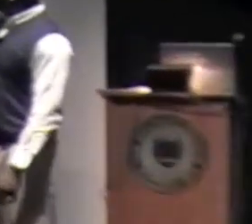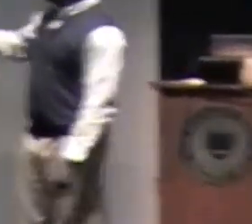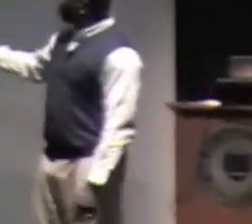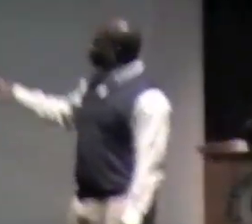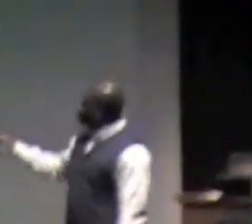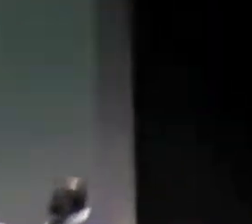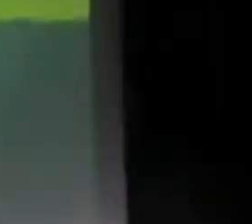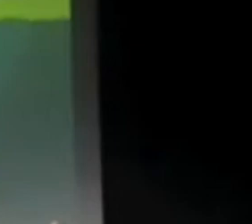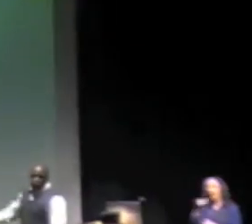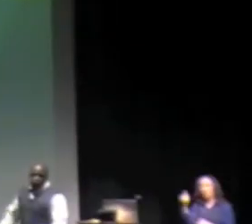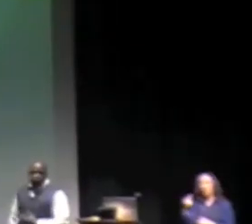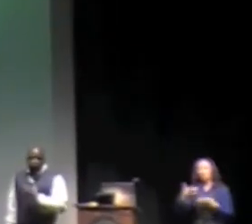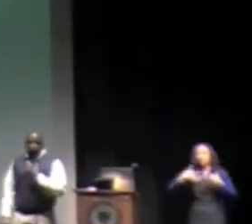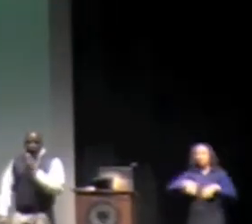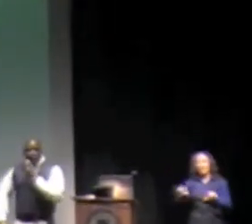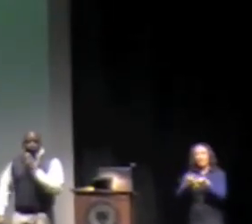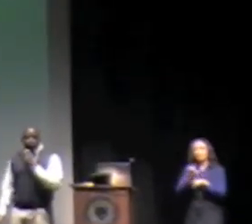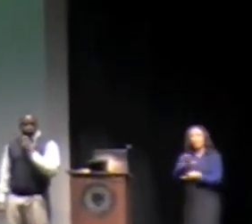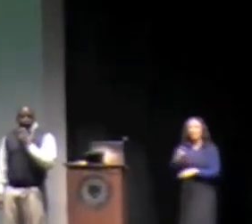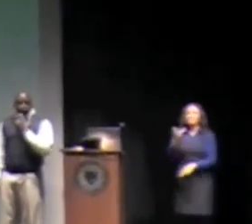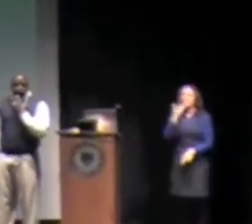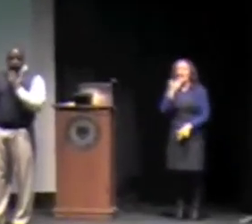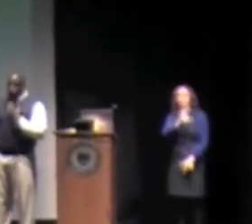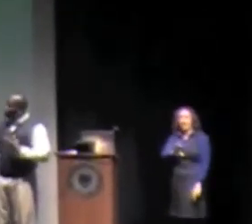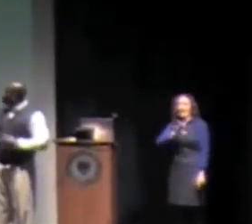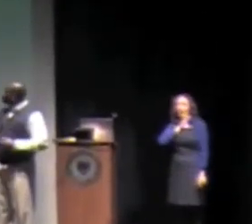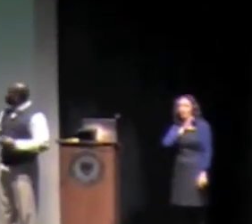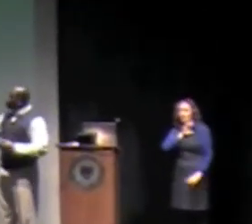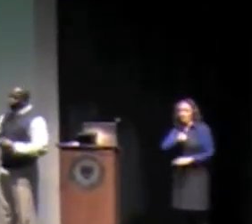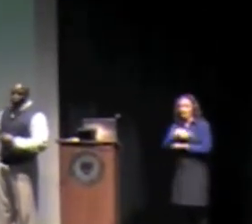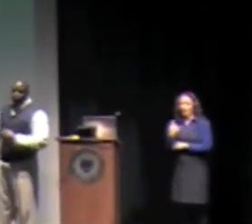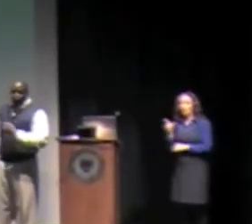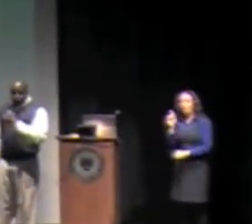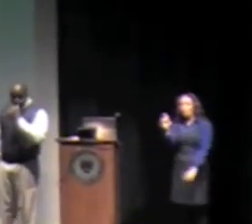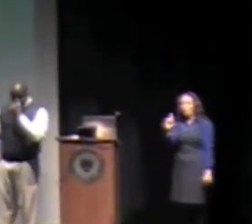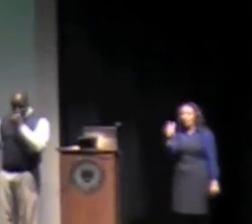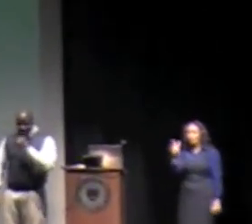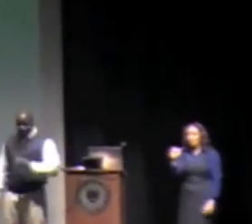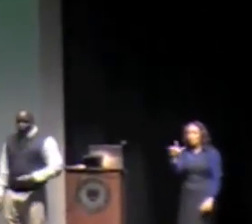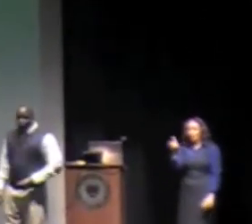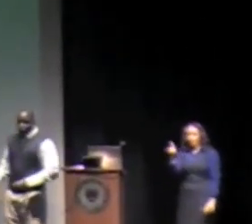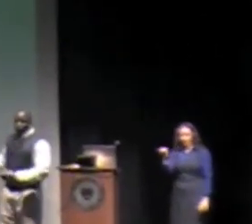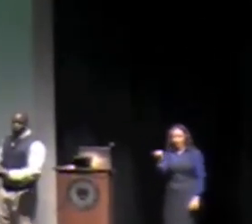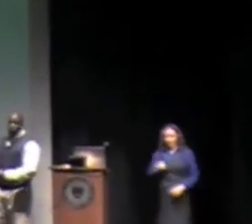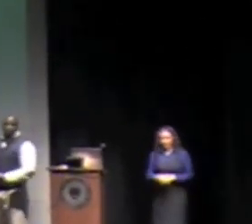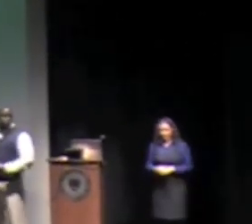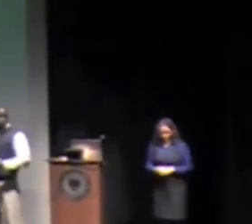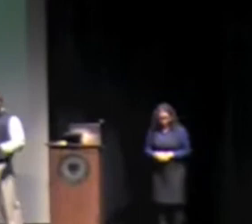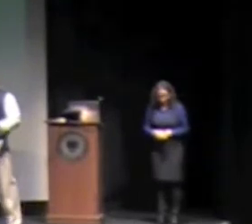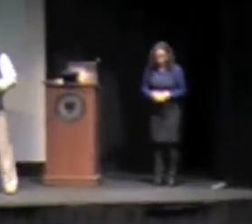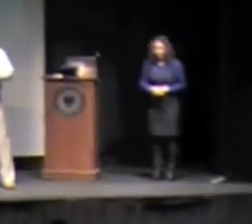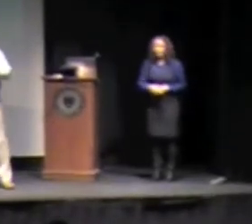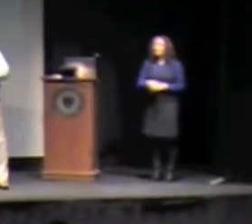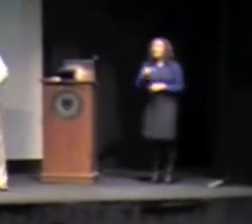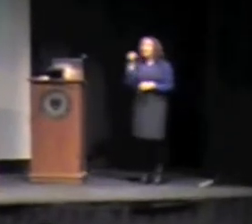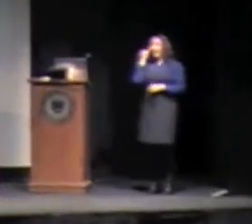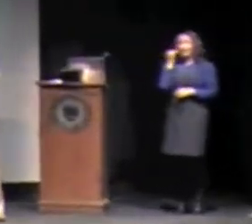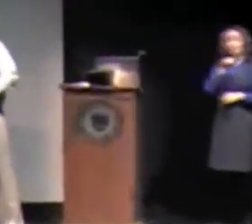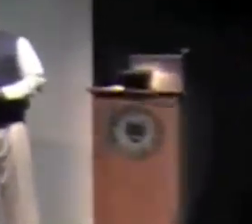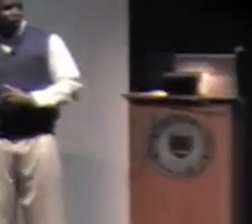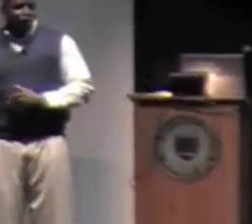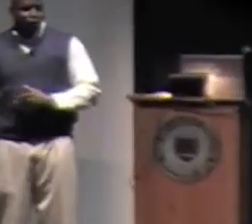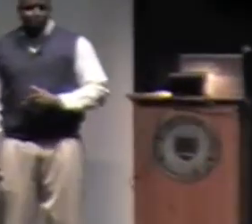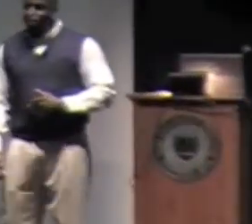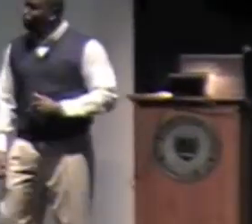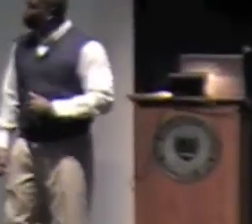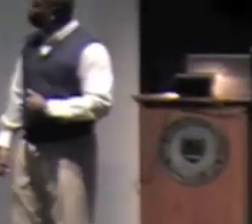Yeah. You know, this was dressed as your favorite character day. Where's Waldo? You do these things and you will not be asking, where's